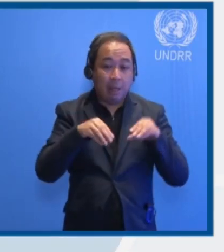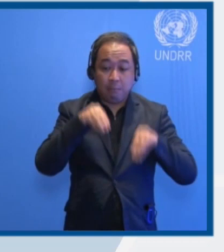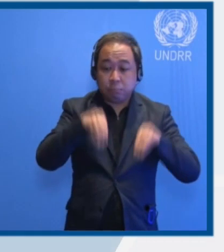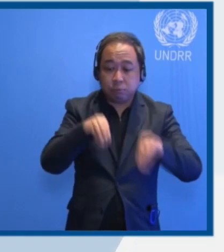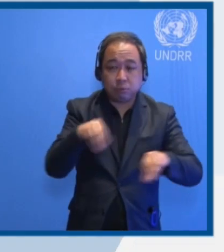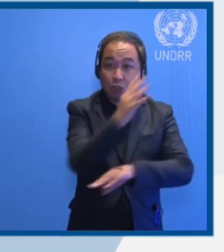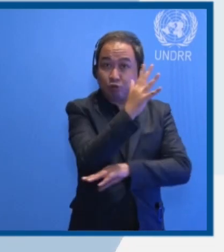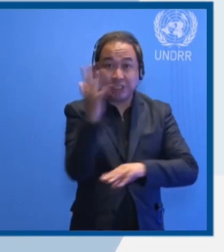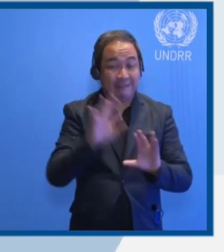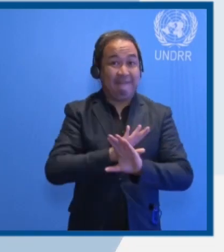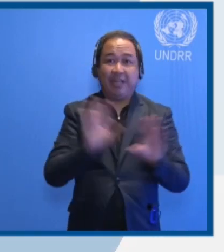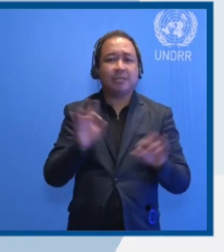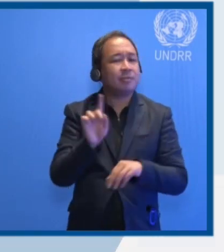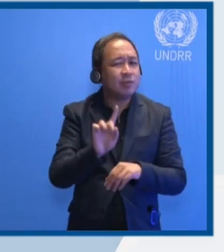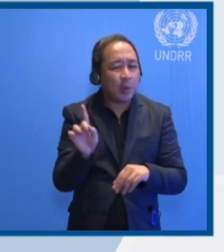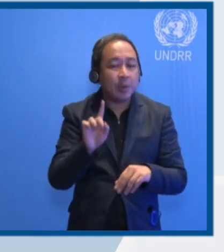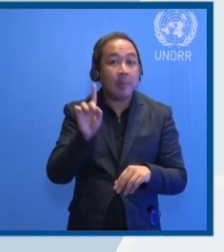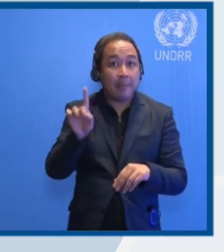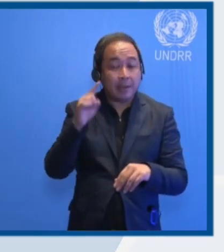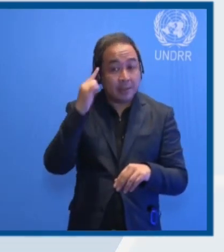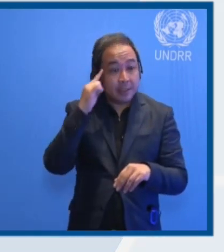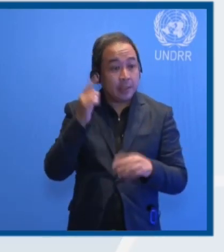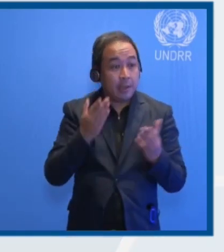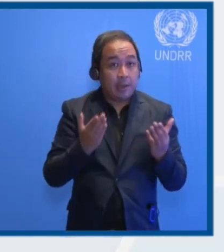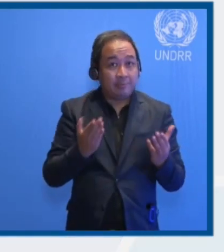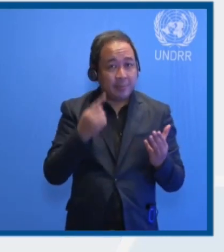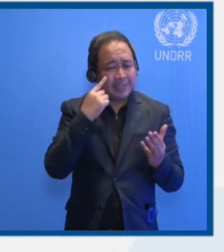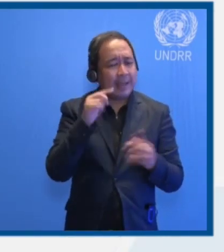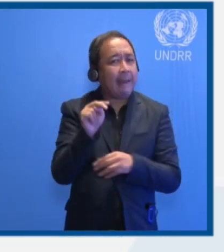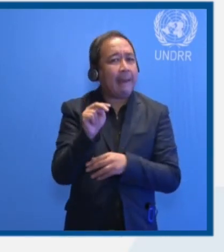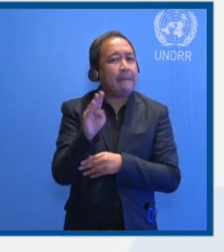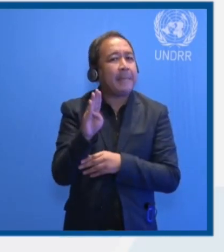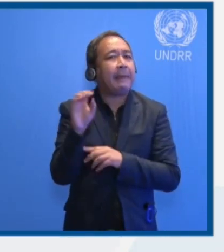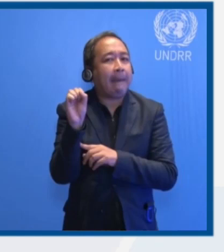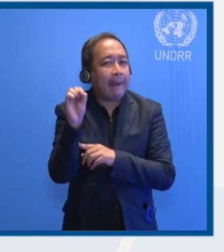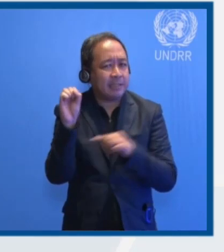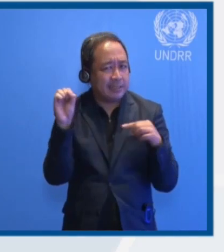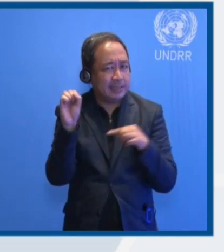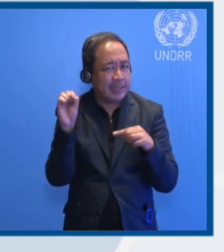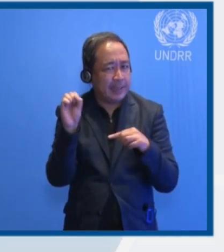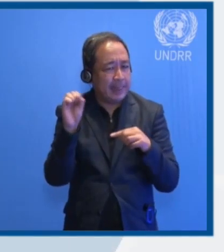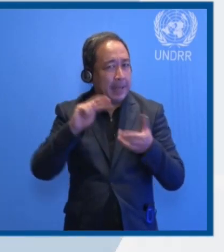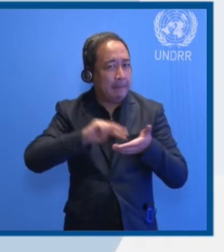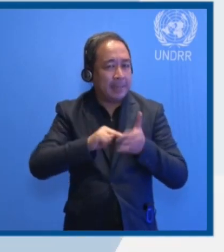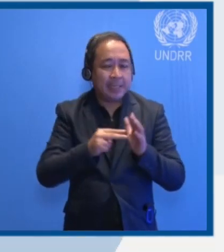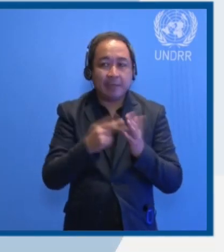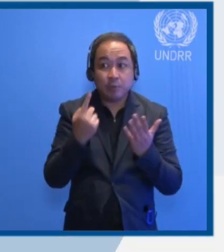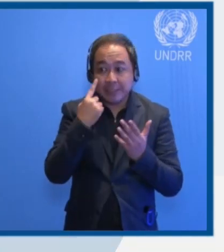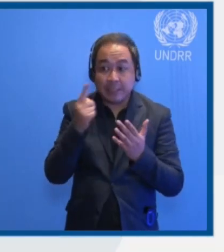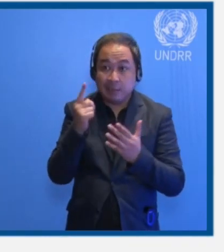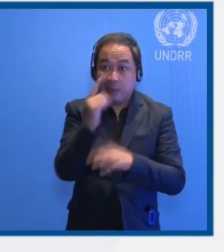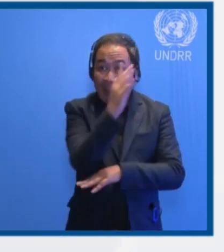wrong. And just about the idea, if you look at nature solution or nature-based solution, just like planting trees, you are